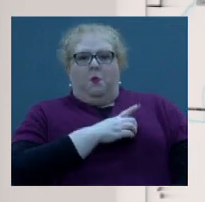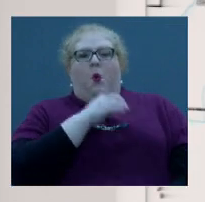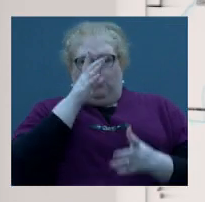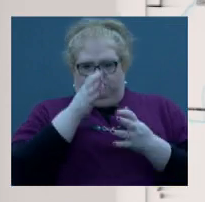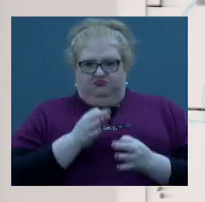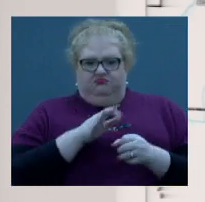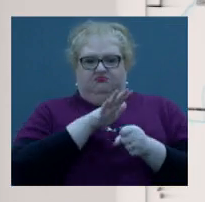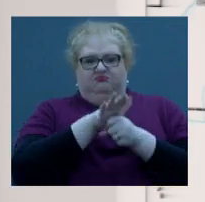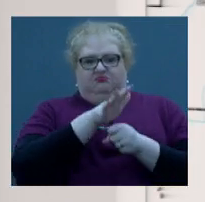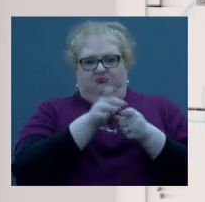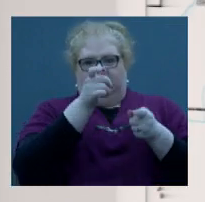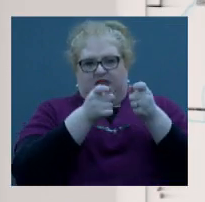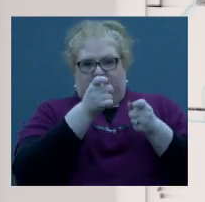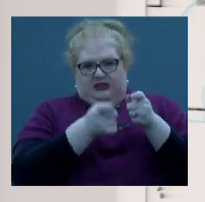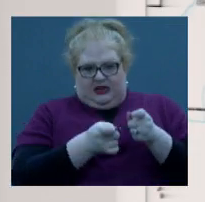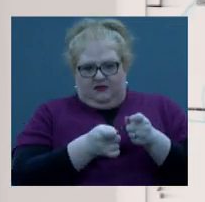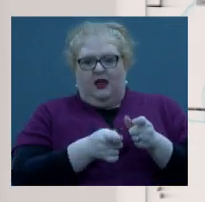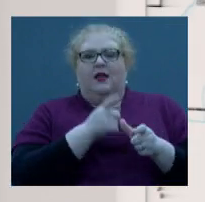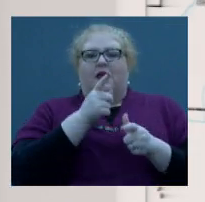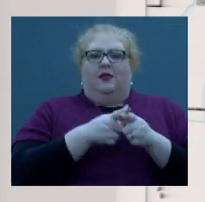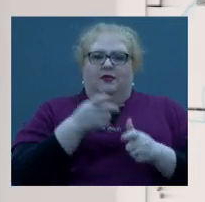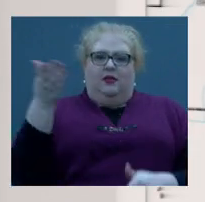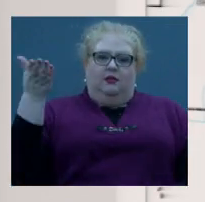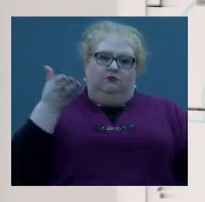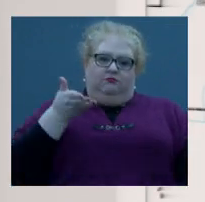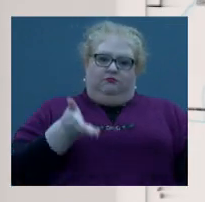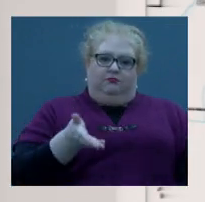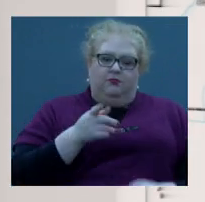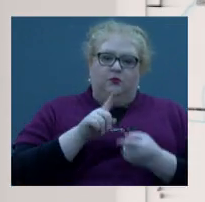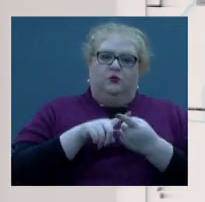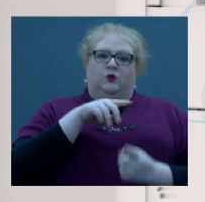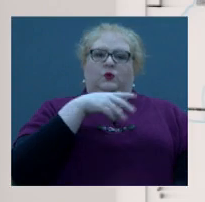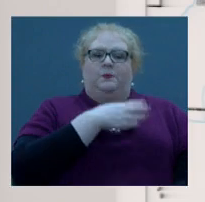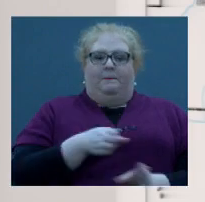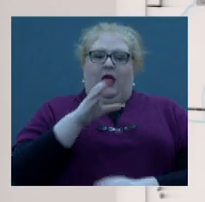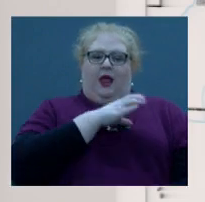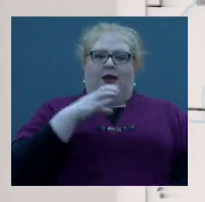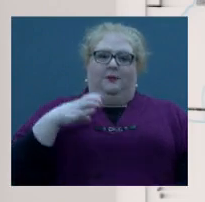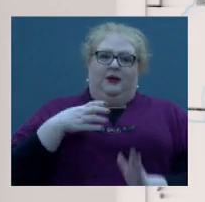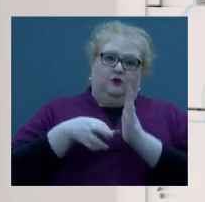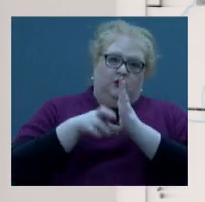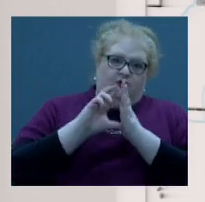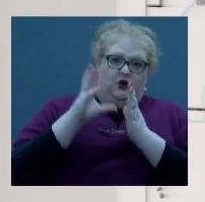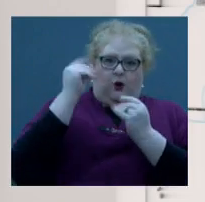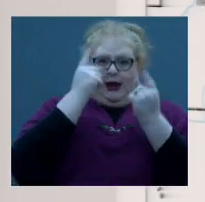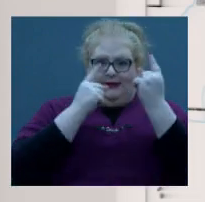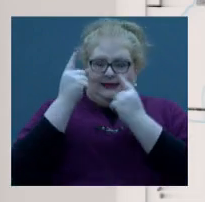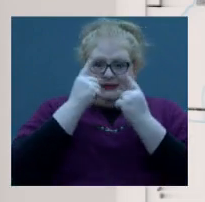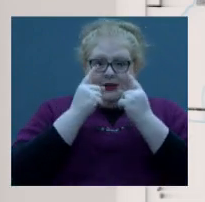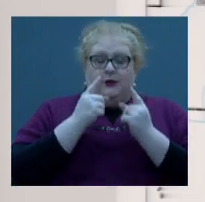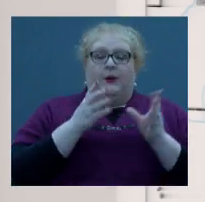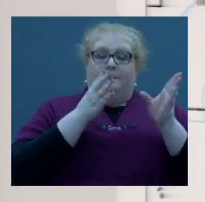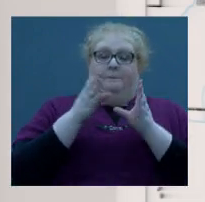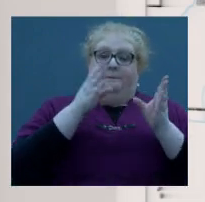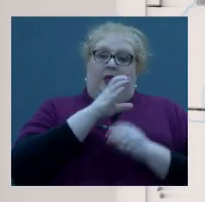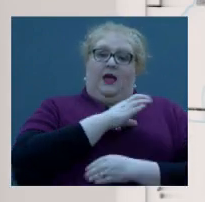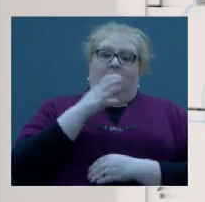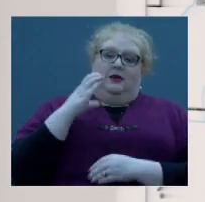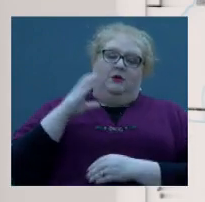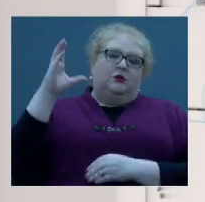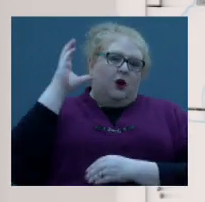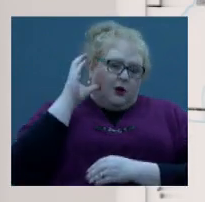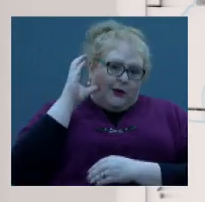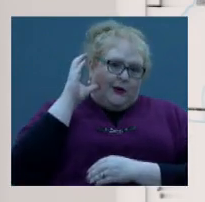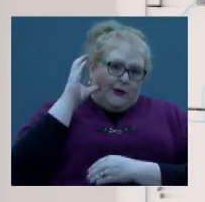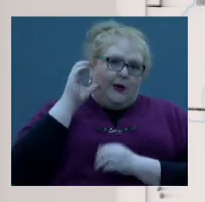significant modifications, returned the item back to the Planning Commission for additional review and consideration. The Planning Commission heard the item